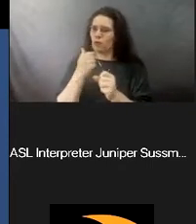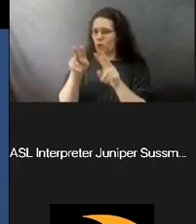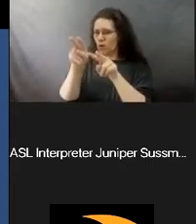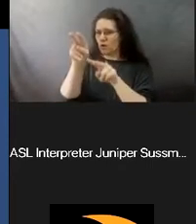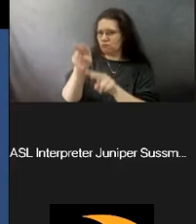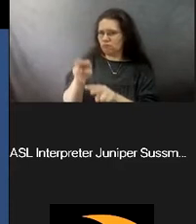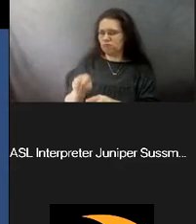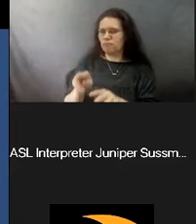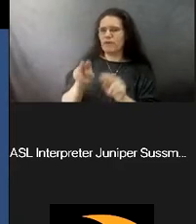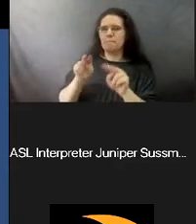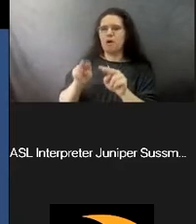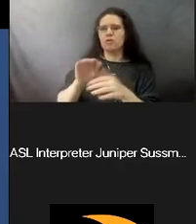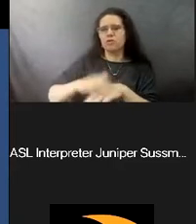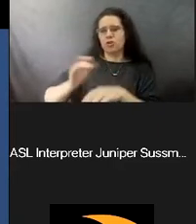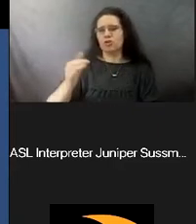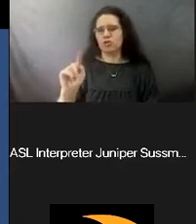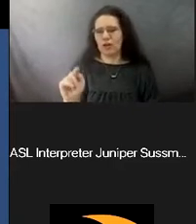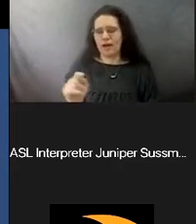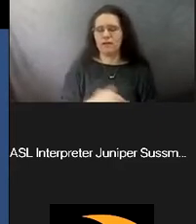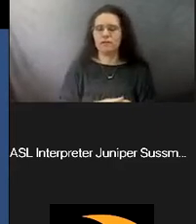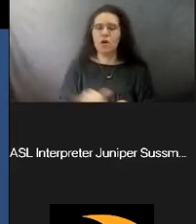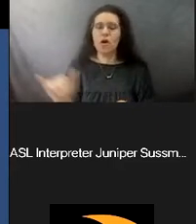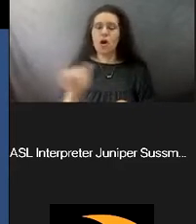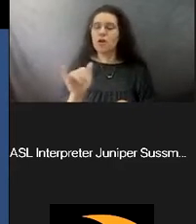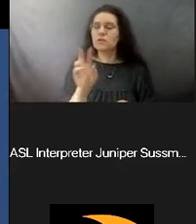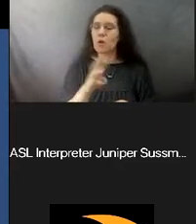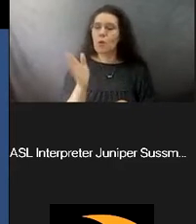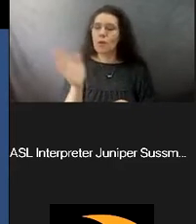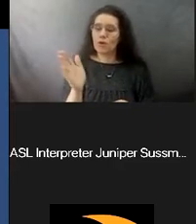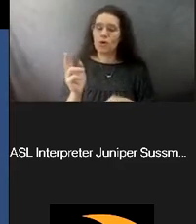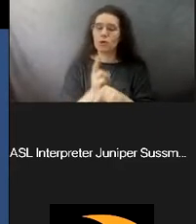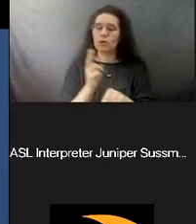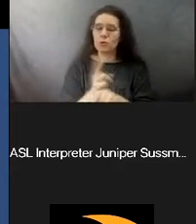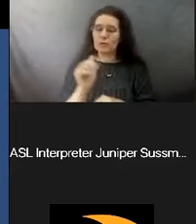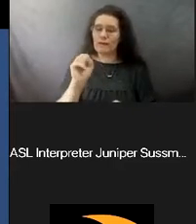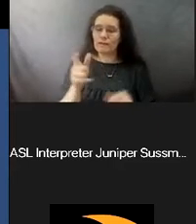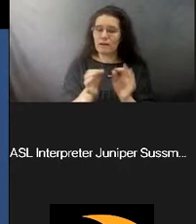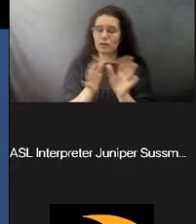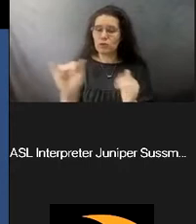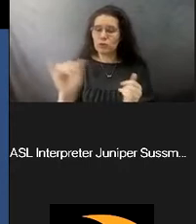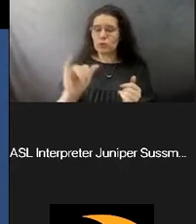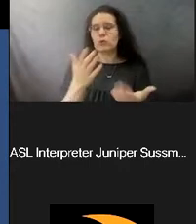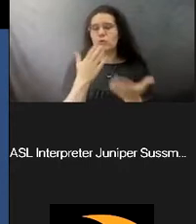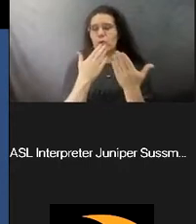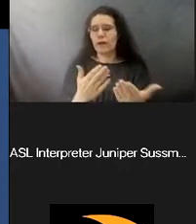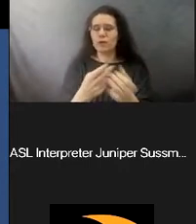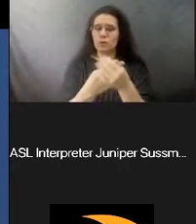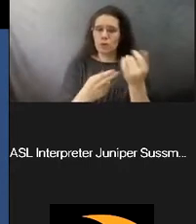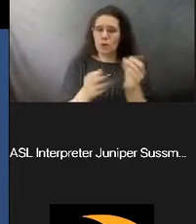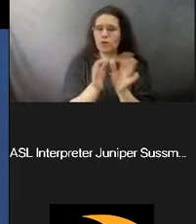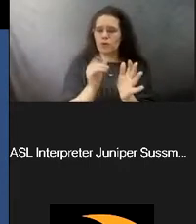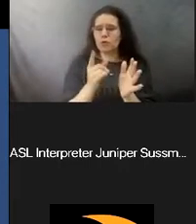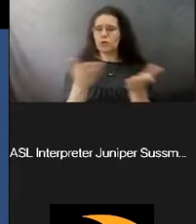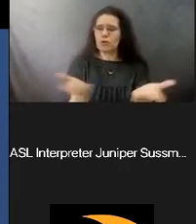and get back to you. This webinar is also utilizing American Sign Language interpreters, and so we want to thank them for joining us today and providing